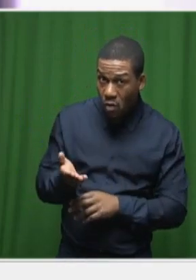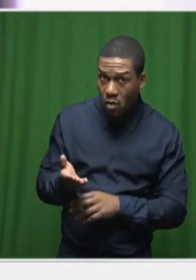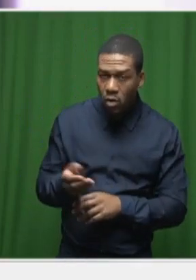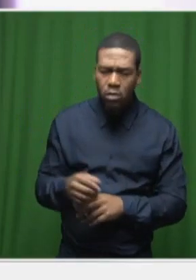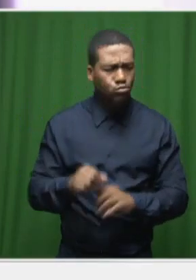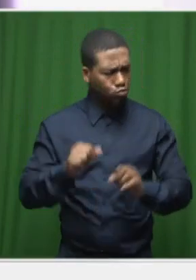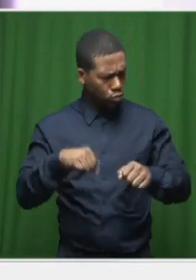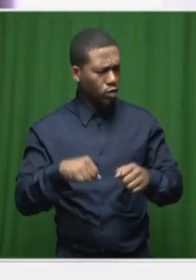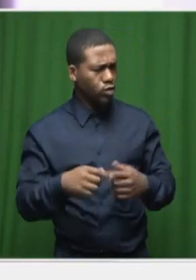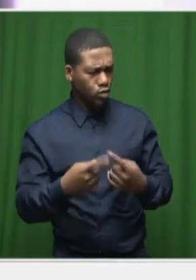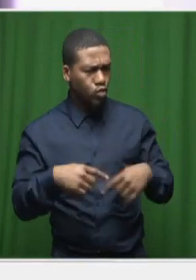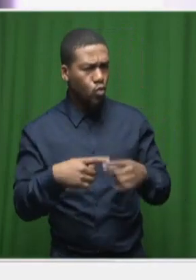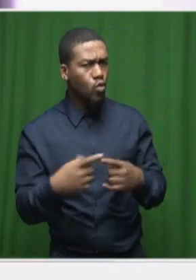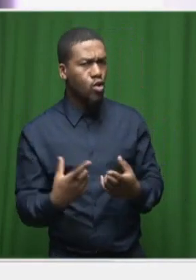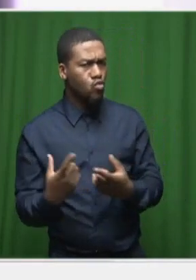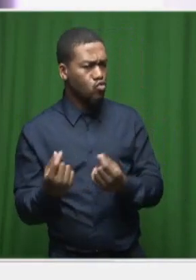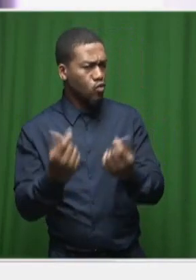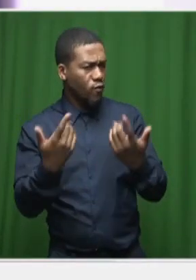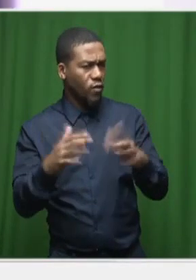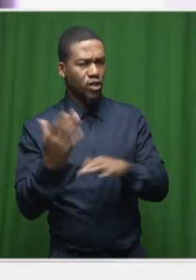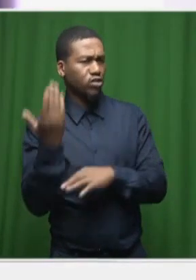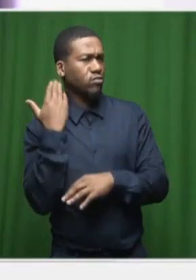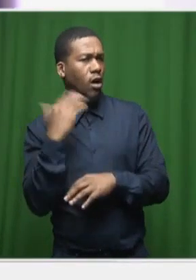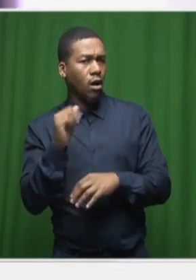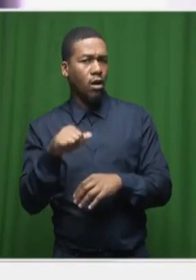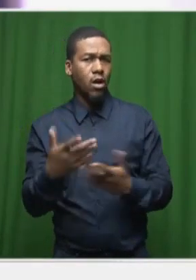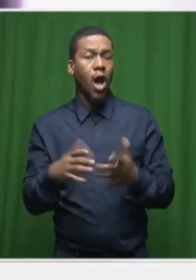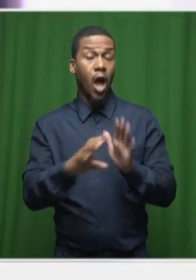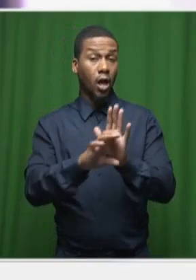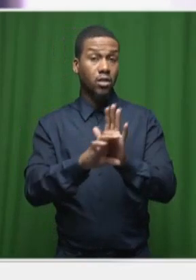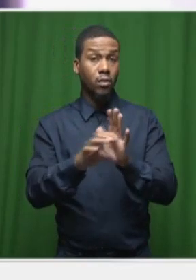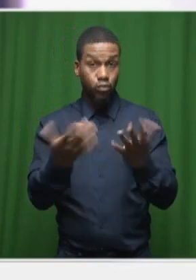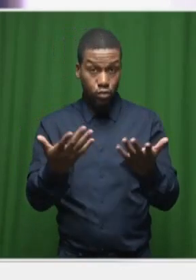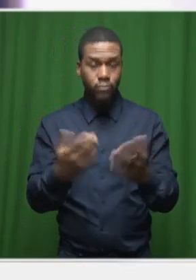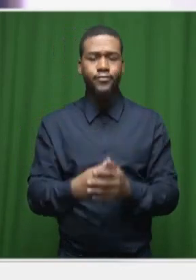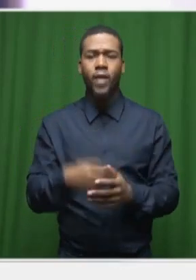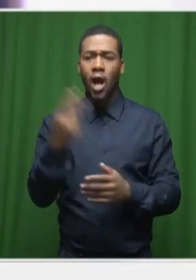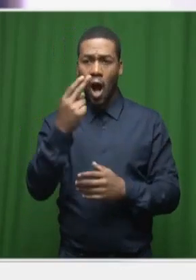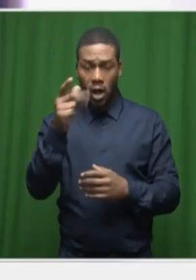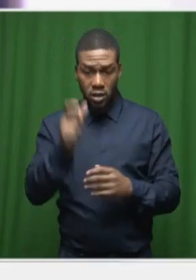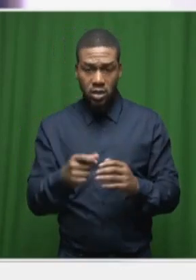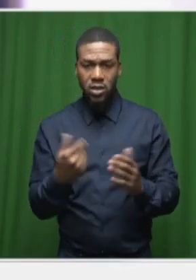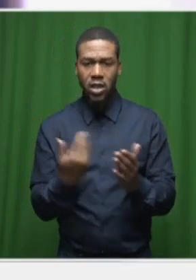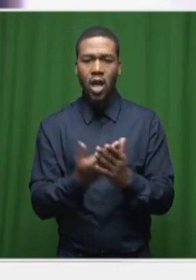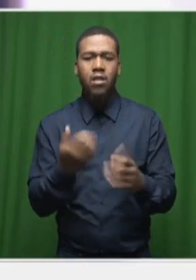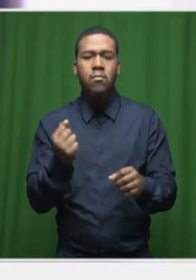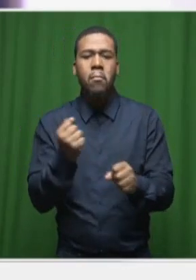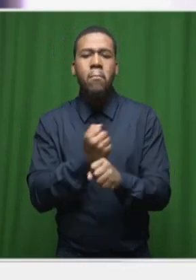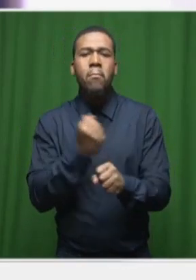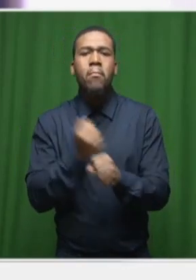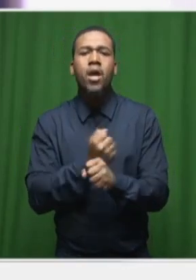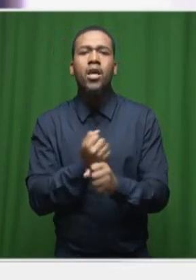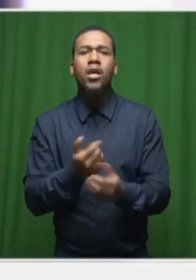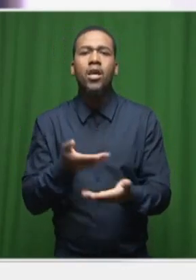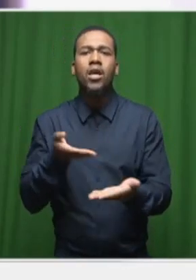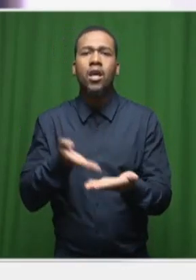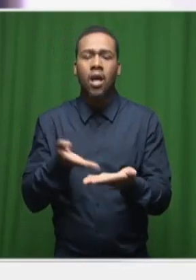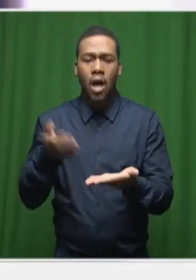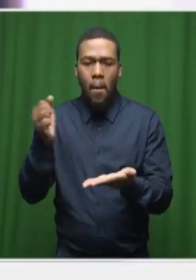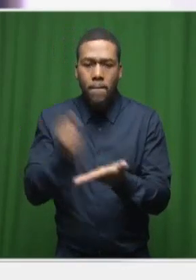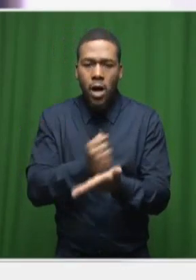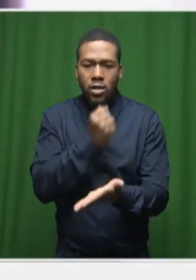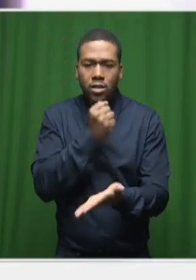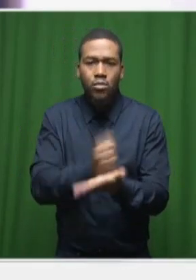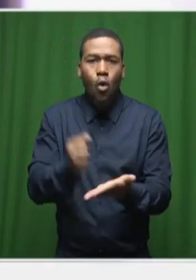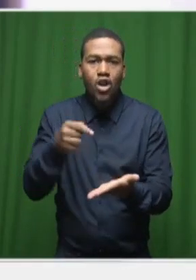that. I would give you an example with an artist can create a passport without being, you know, like